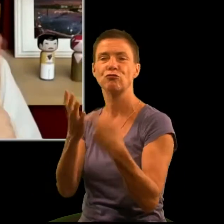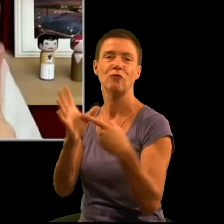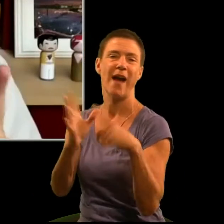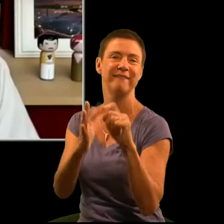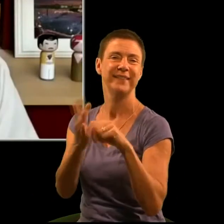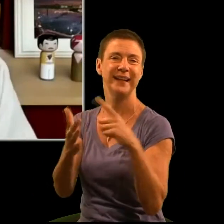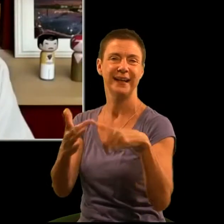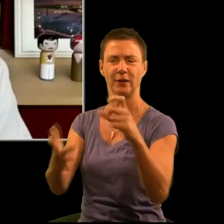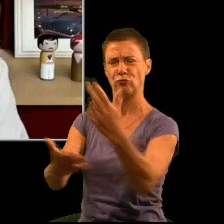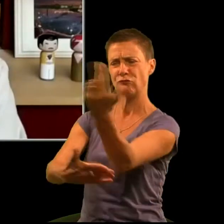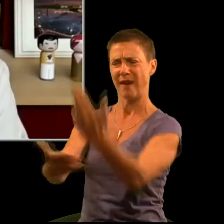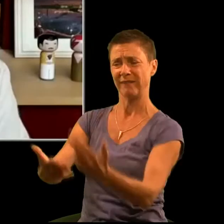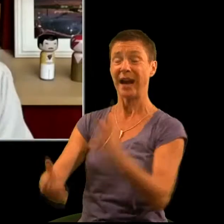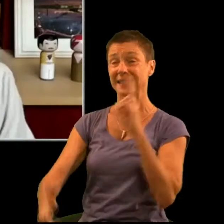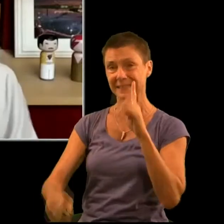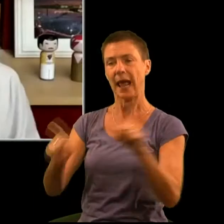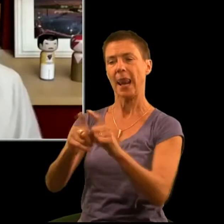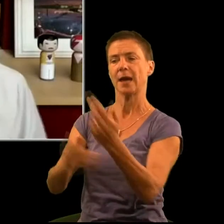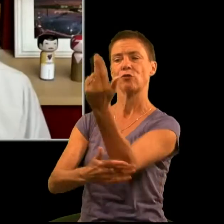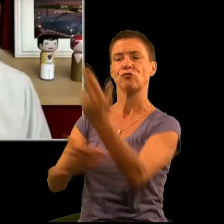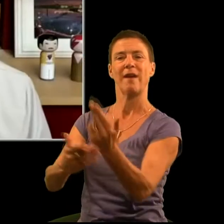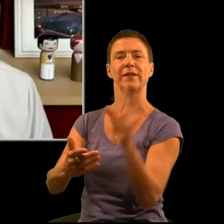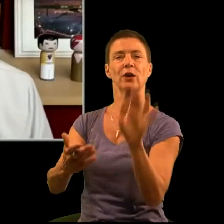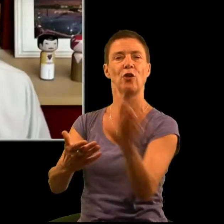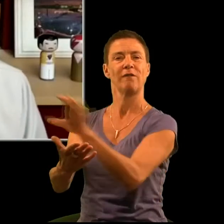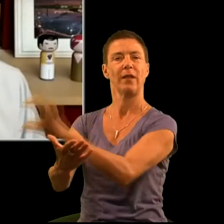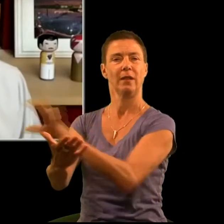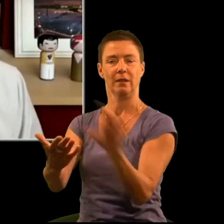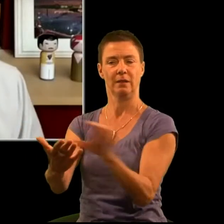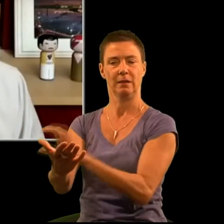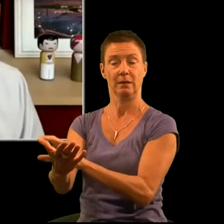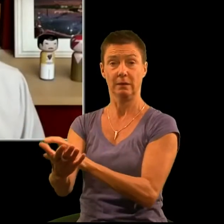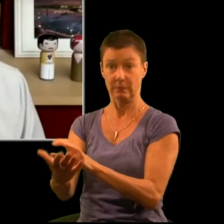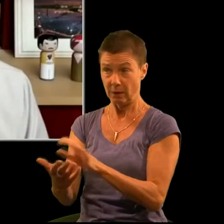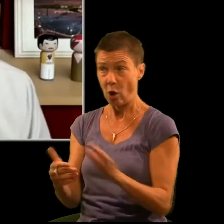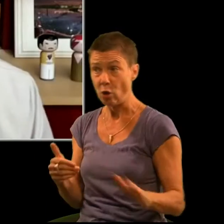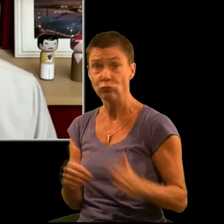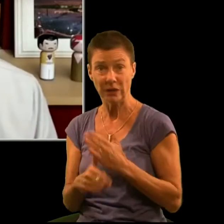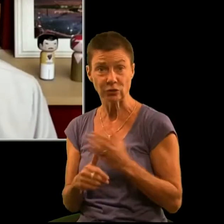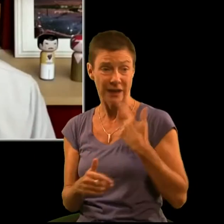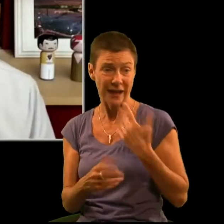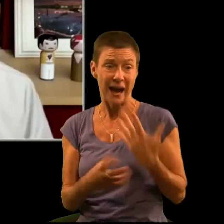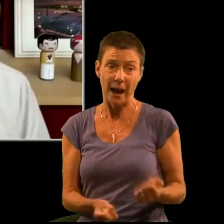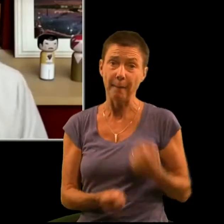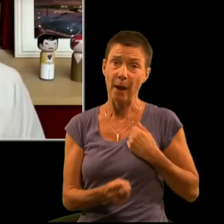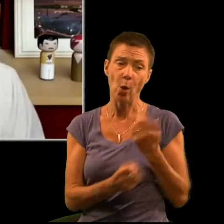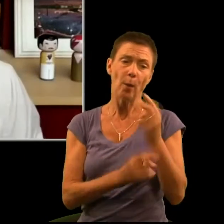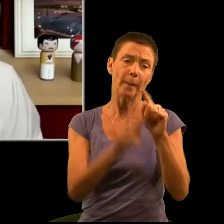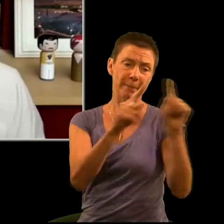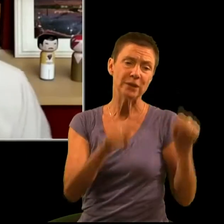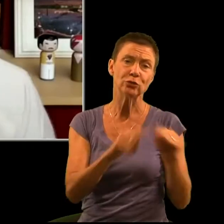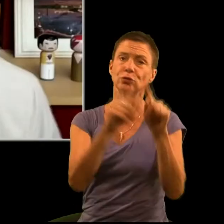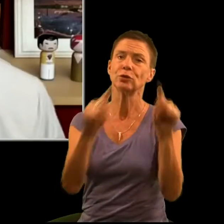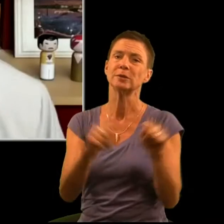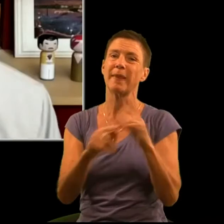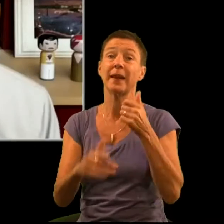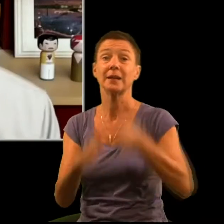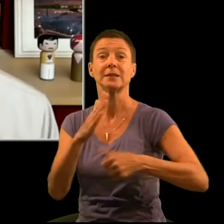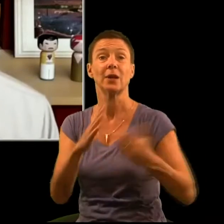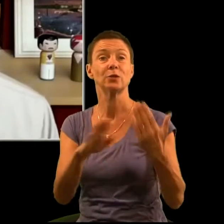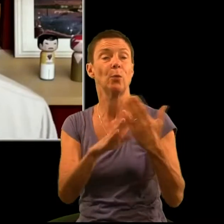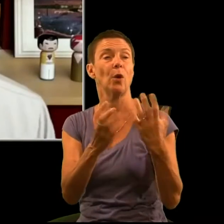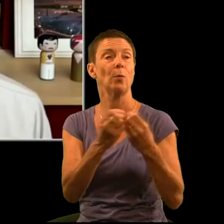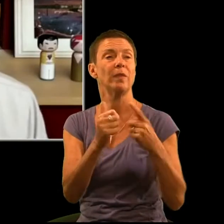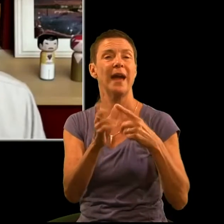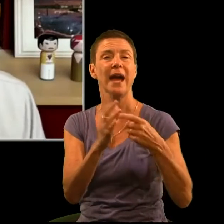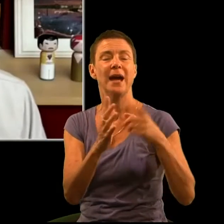writing a book, I'm seeing it like a graphic novel. And originally I did have my own pictures, but then I started to work with the wonderful Andrew